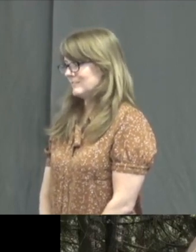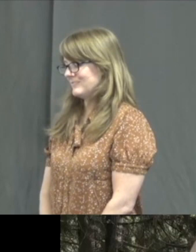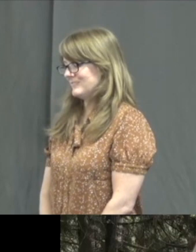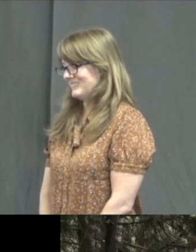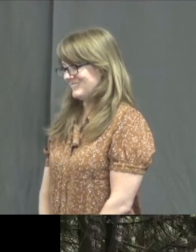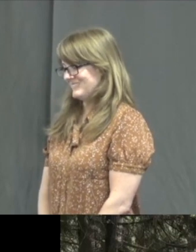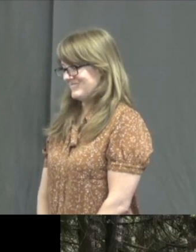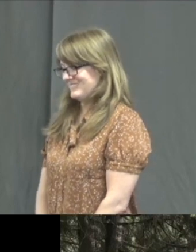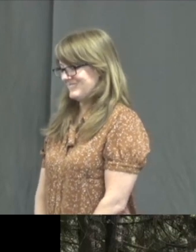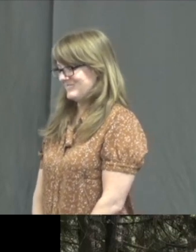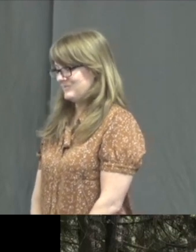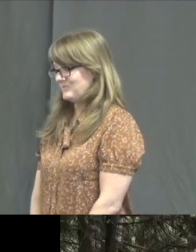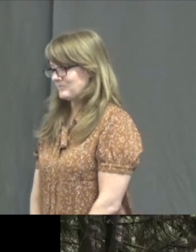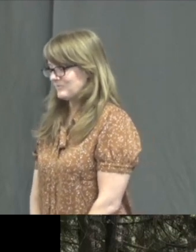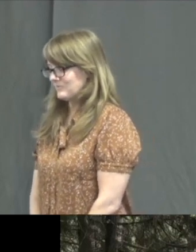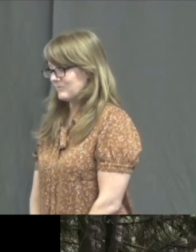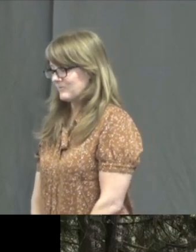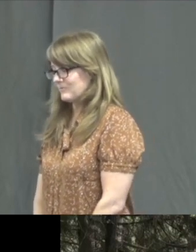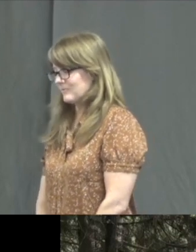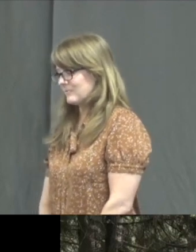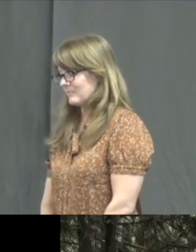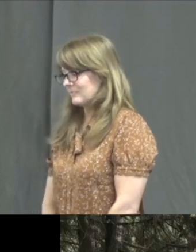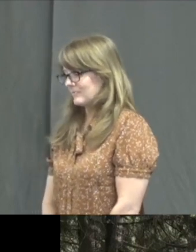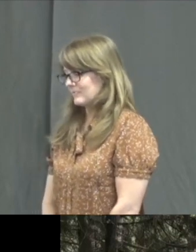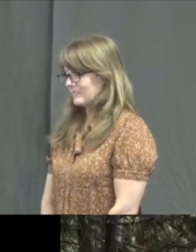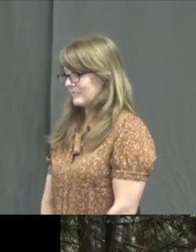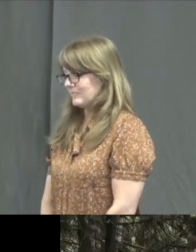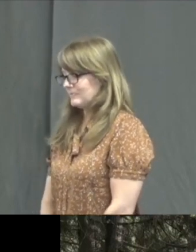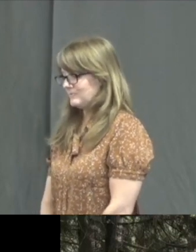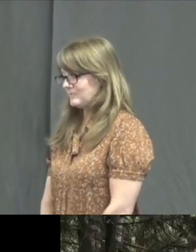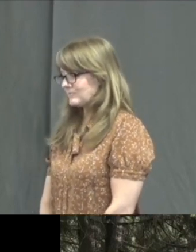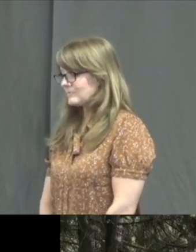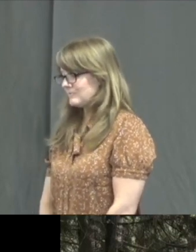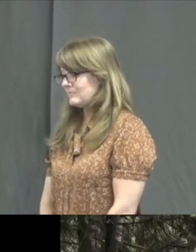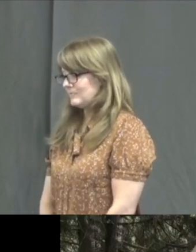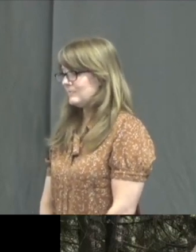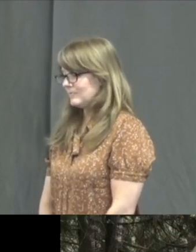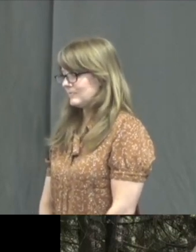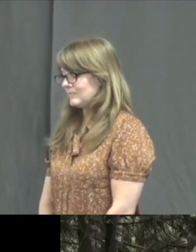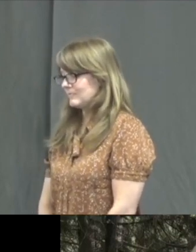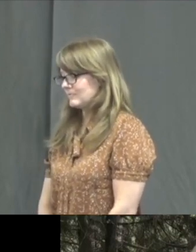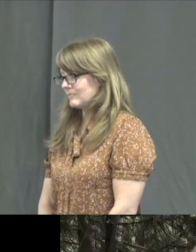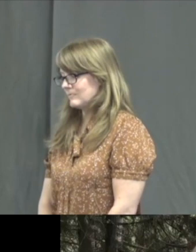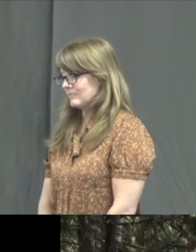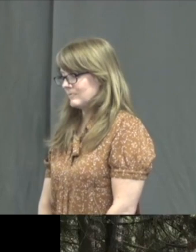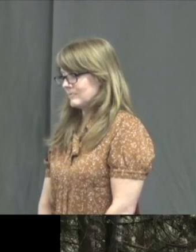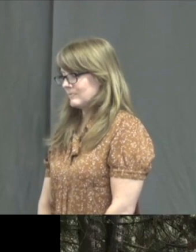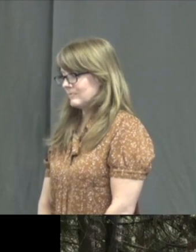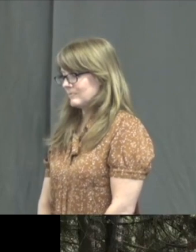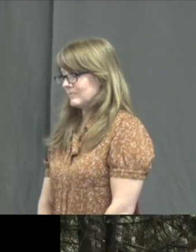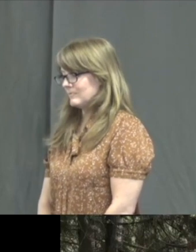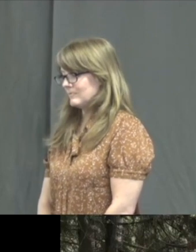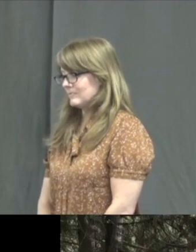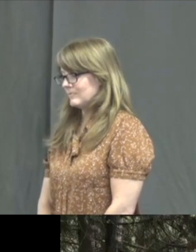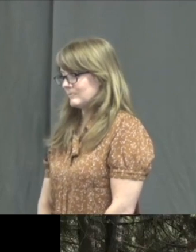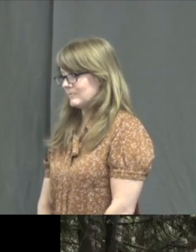two, looking at species individually like that, aren't we missing some of